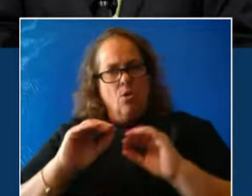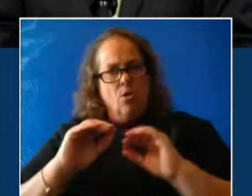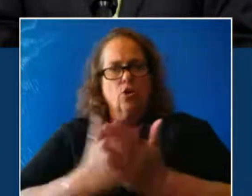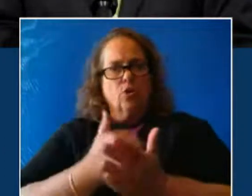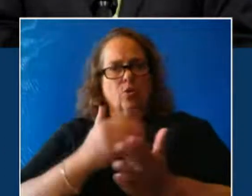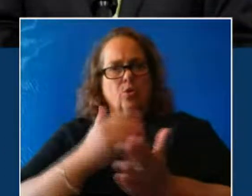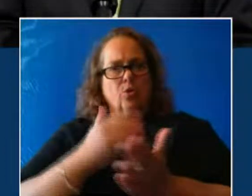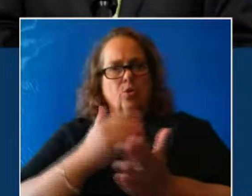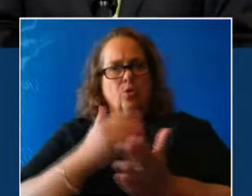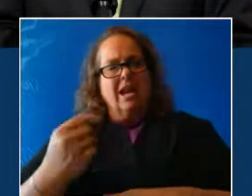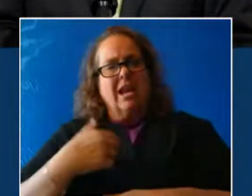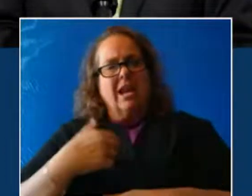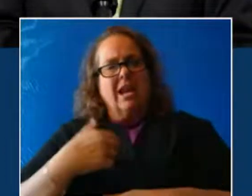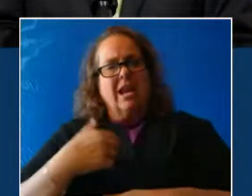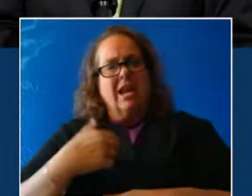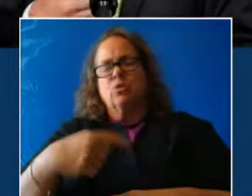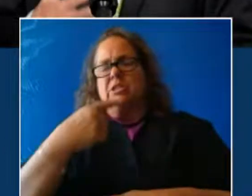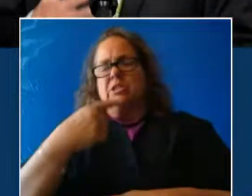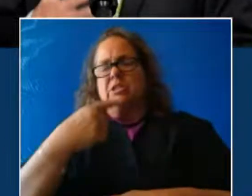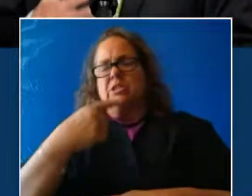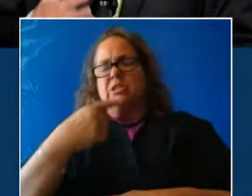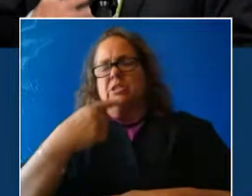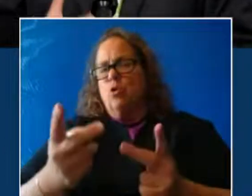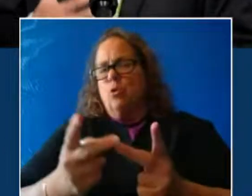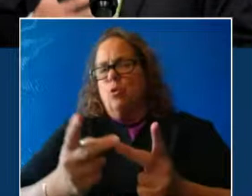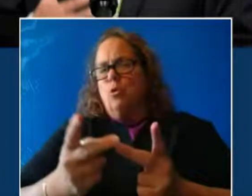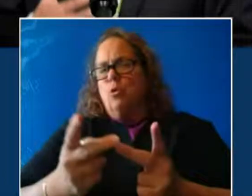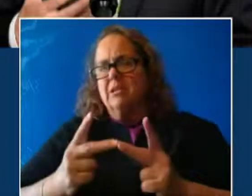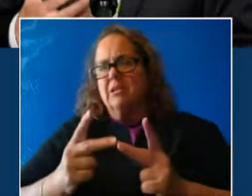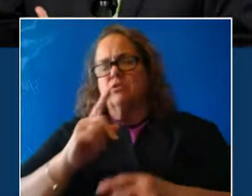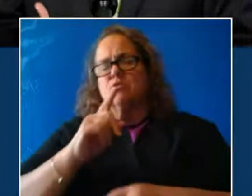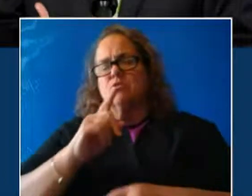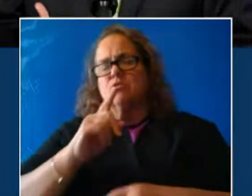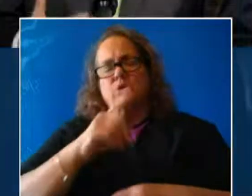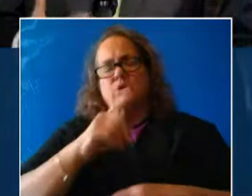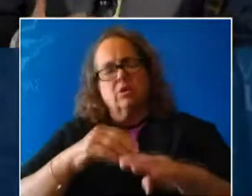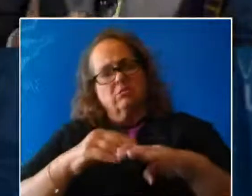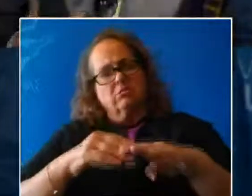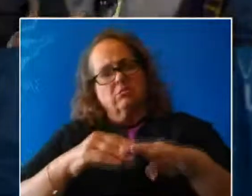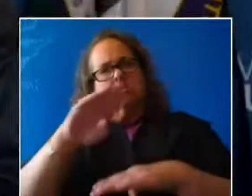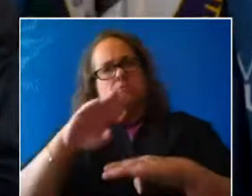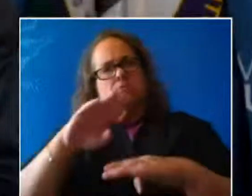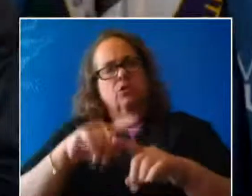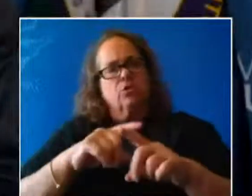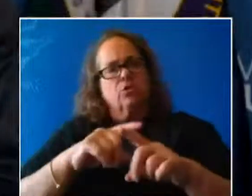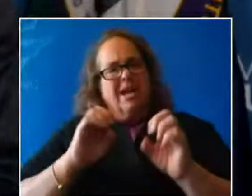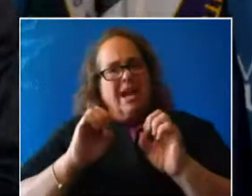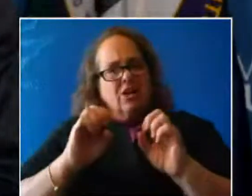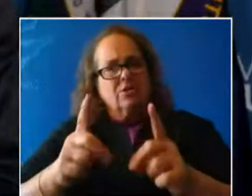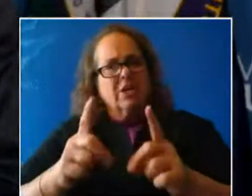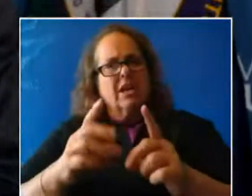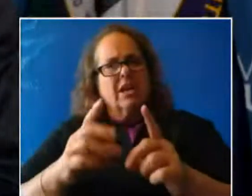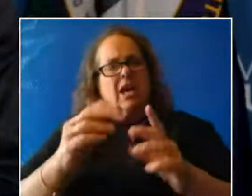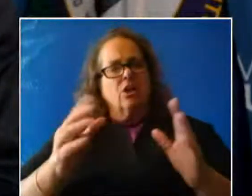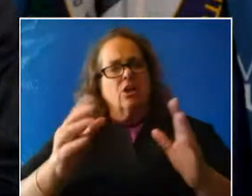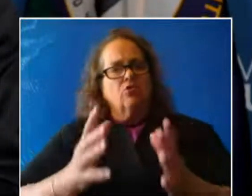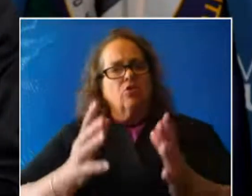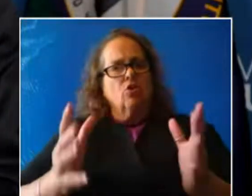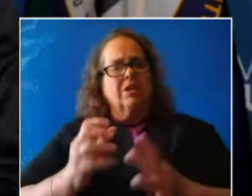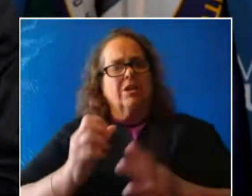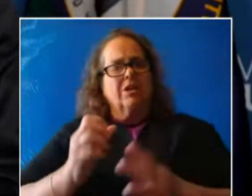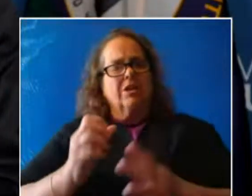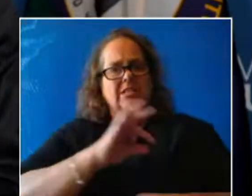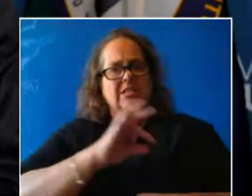places that have gone above and beyond to educate and to encourage staff and residents. Episcopal Church Home,